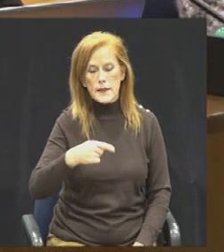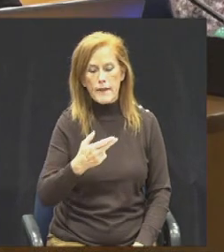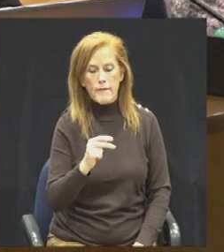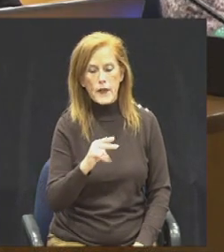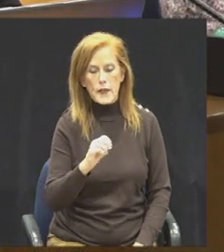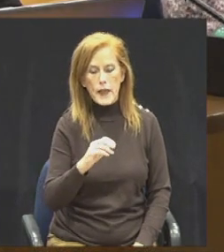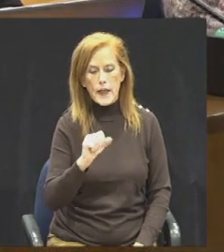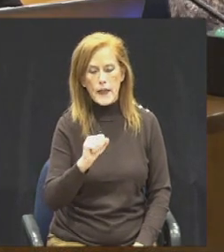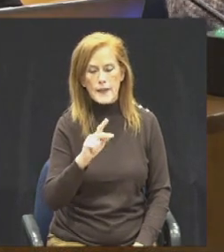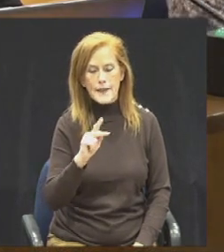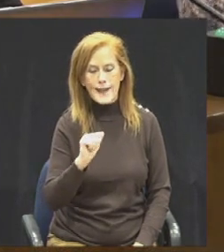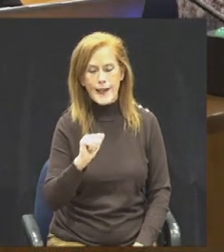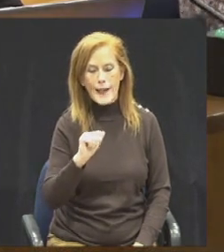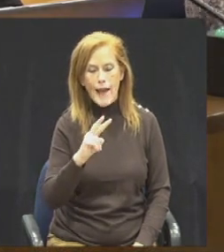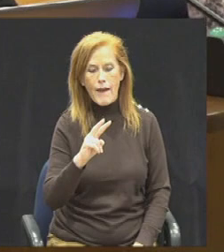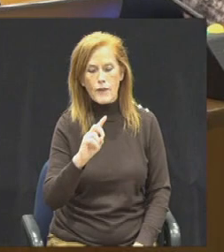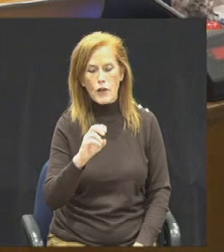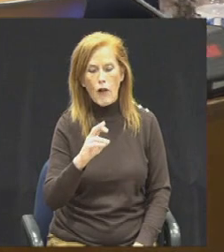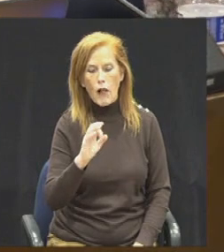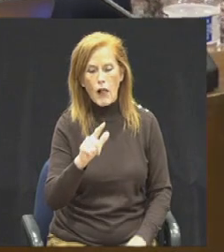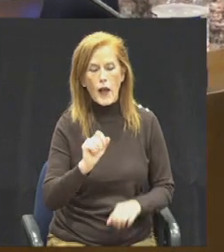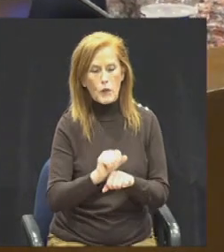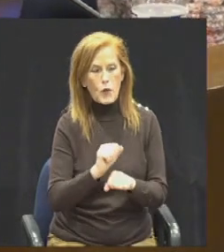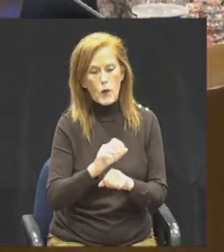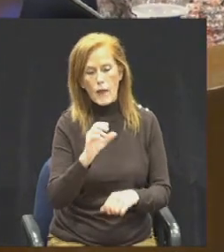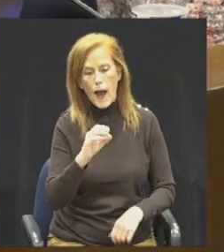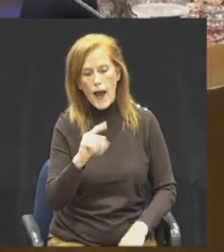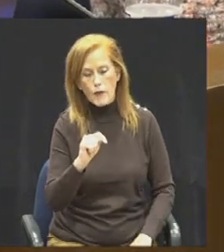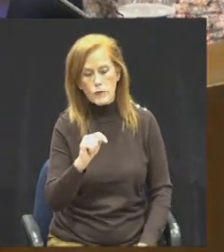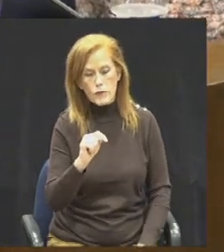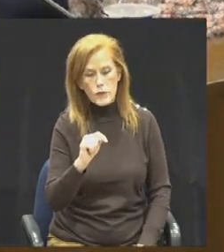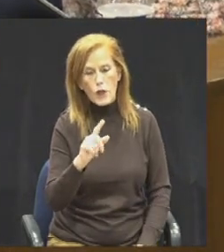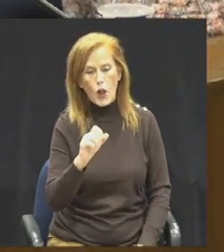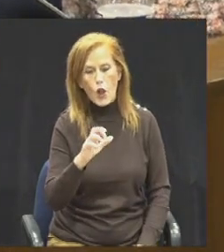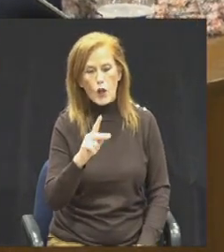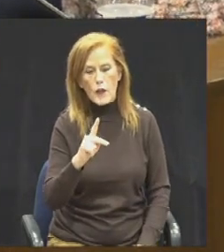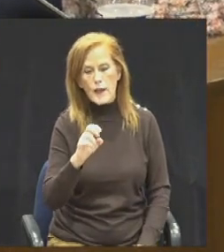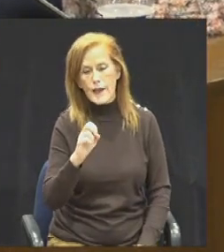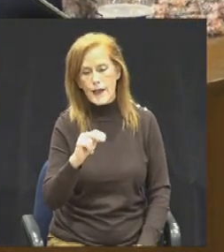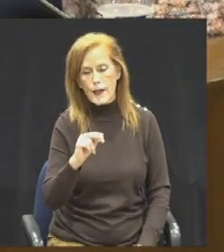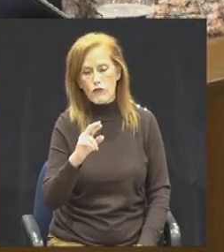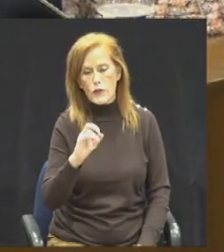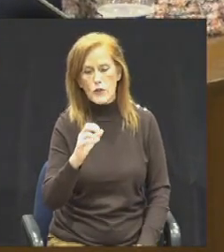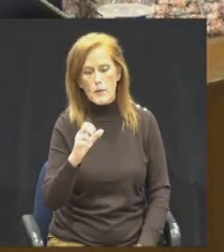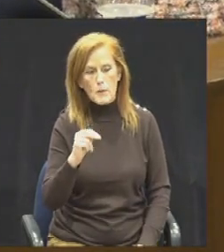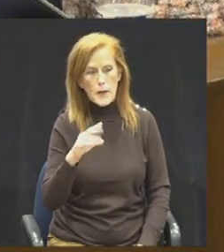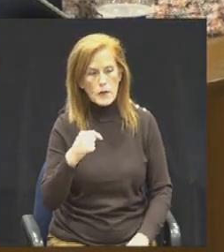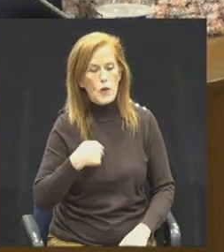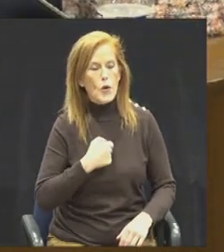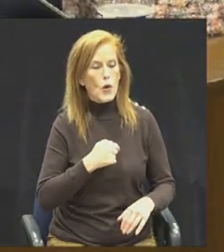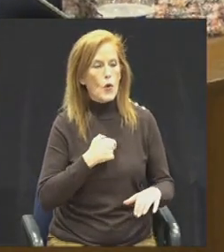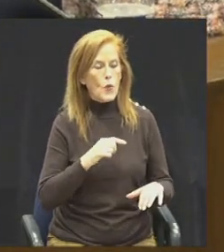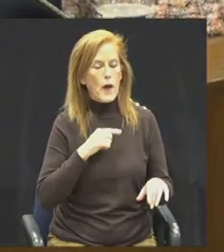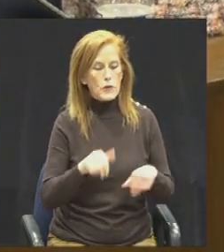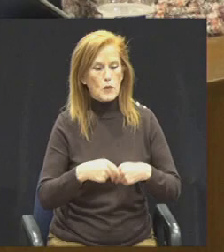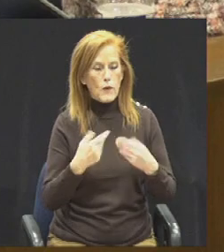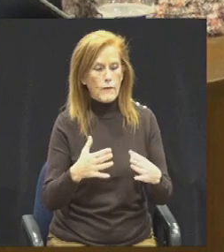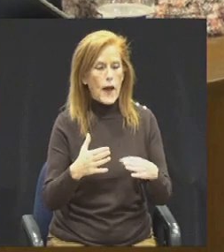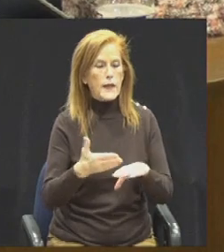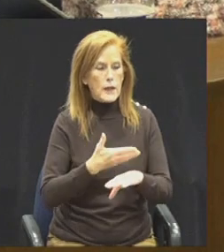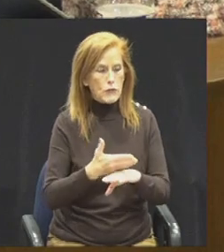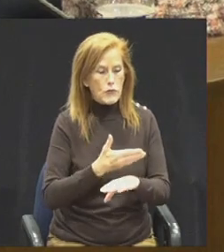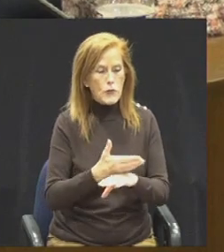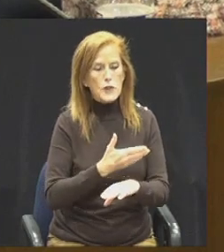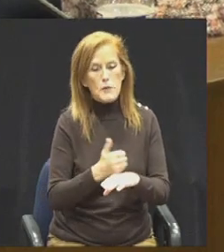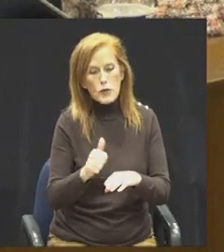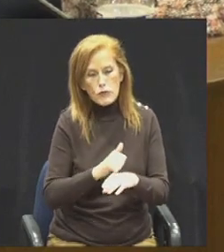I am Stephanie Scavdall. I work with Outlook Enrichment. We provide recreational, employment, independent living, and technology training to those who are blind